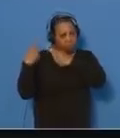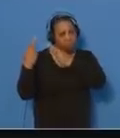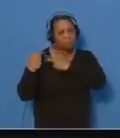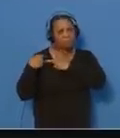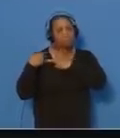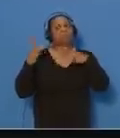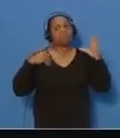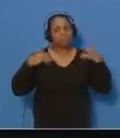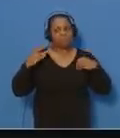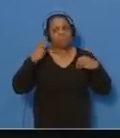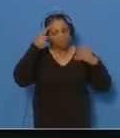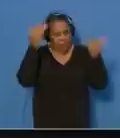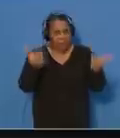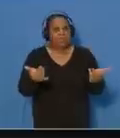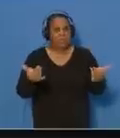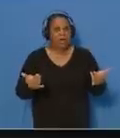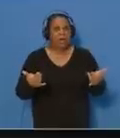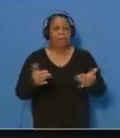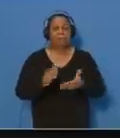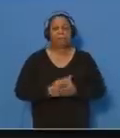for this time.